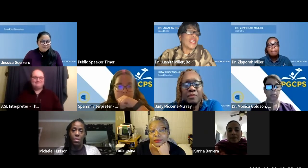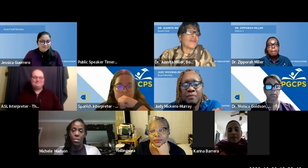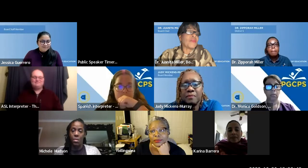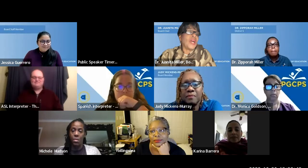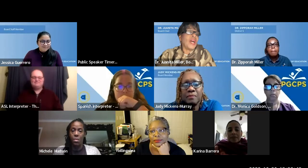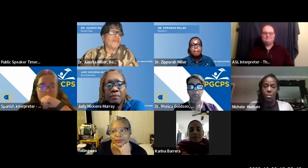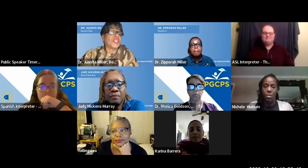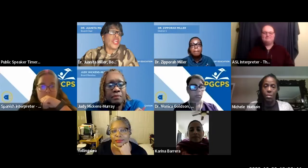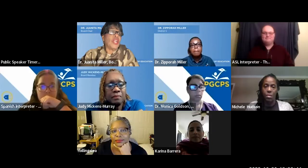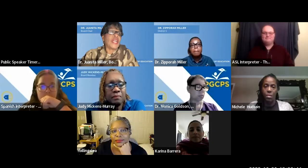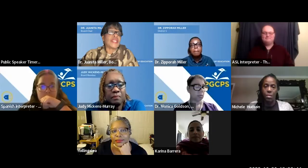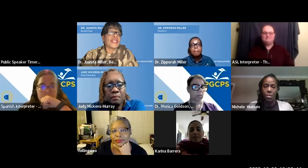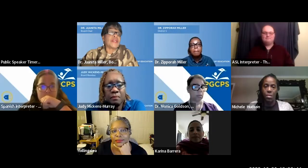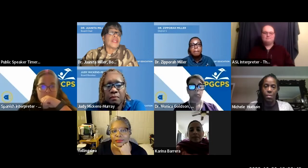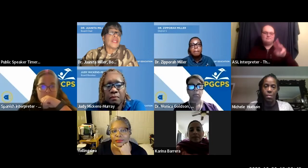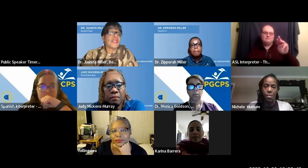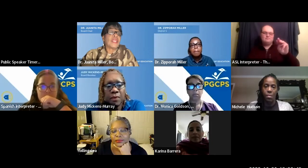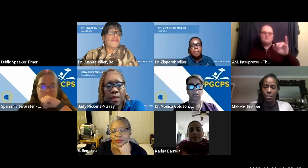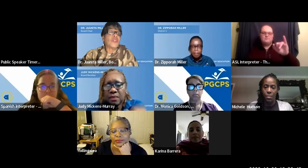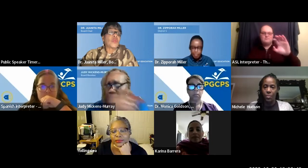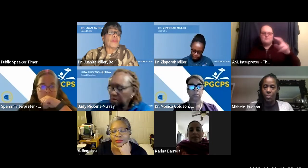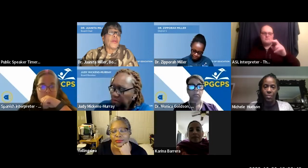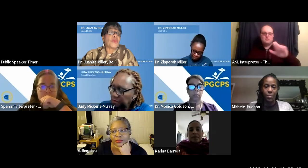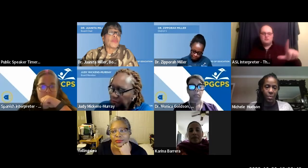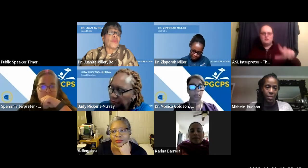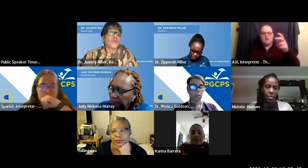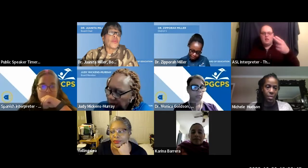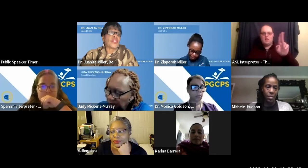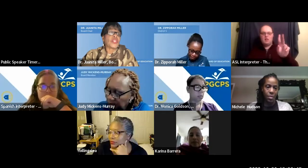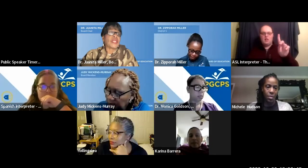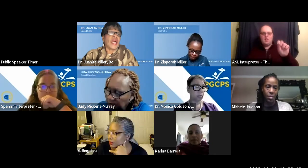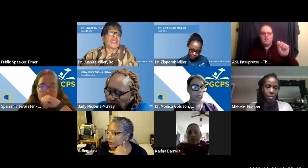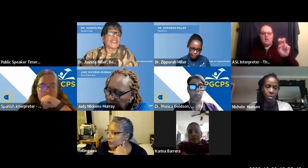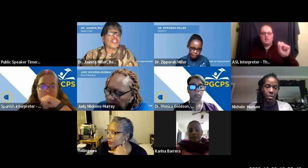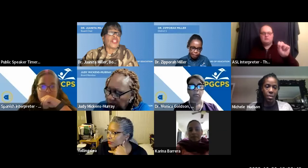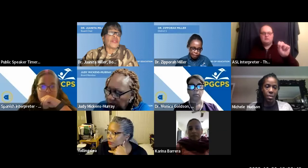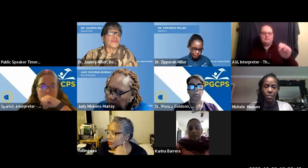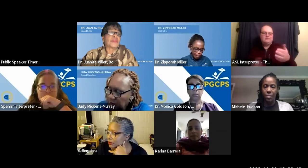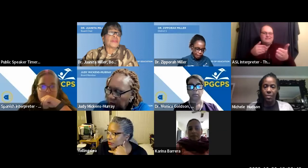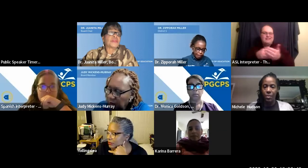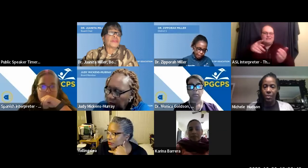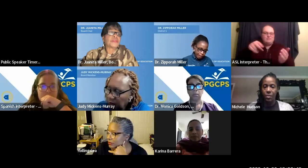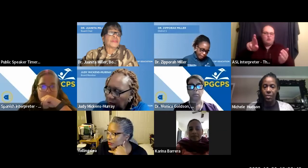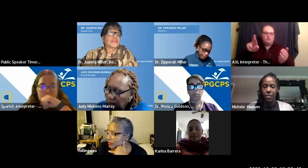Let's see. Michelle Hudson, individual opposed to Pointer Ridge consolidation.